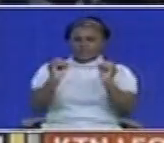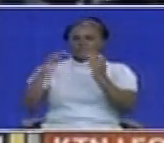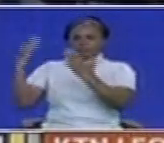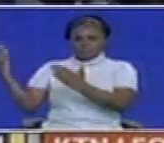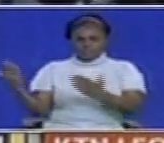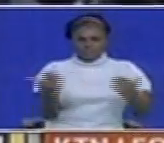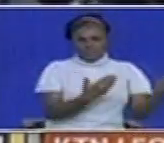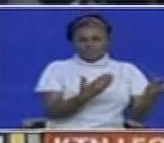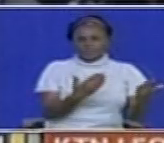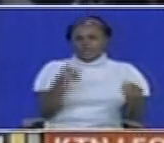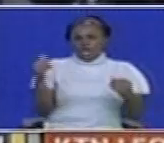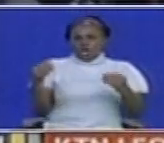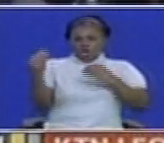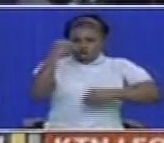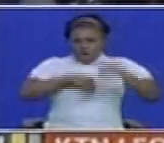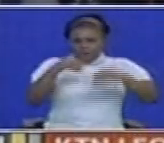ya Anglo-leasing.